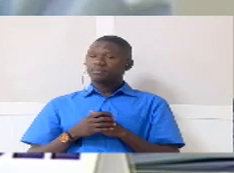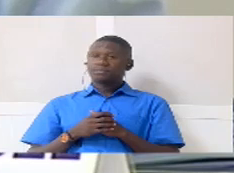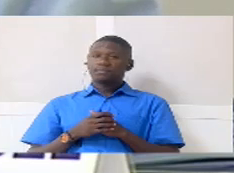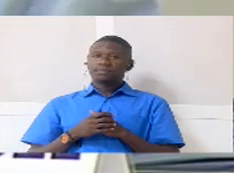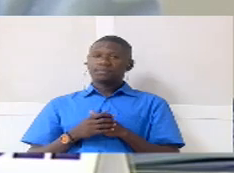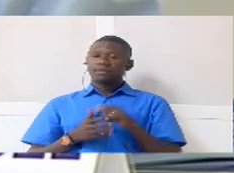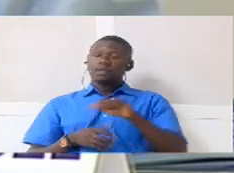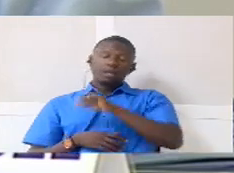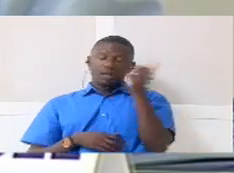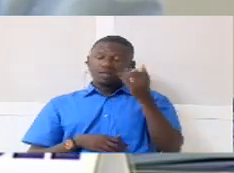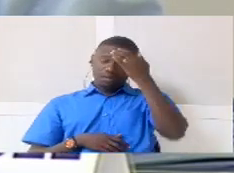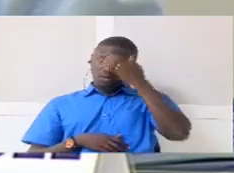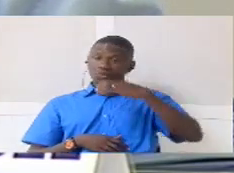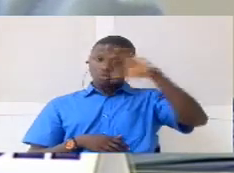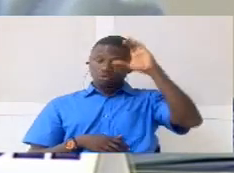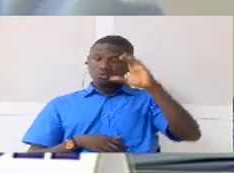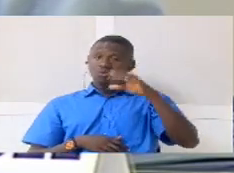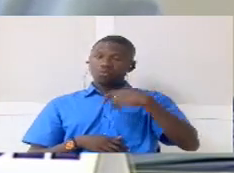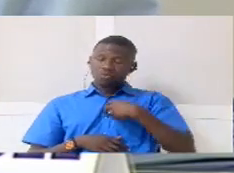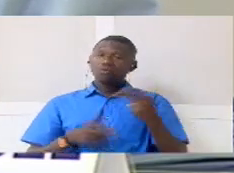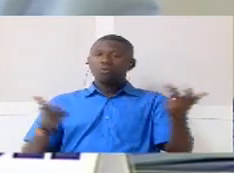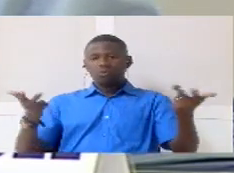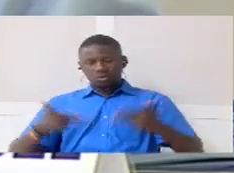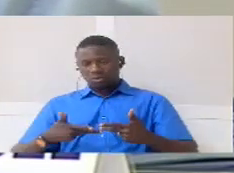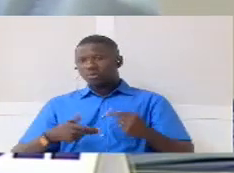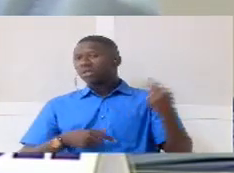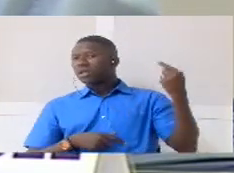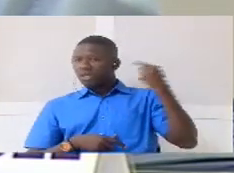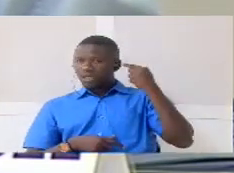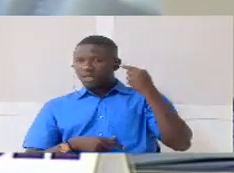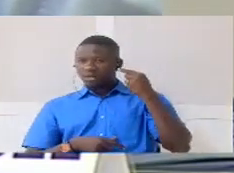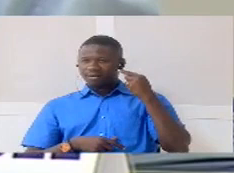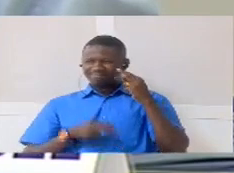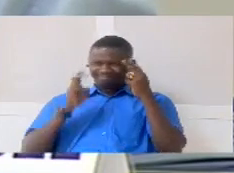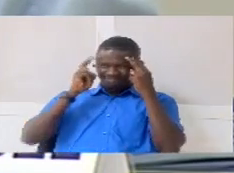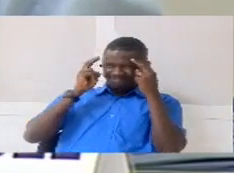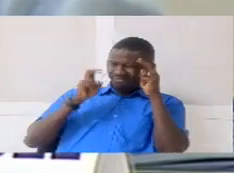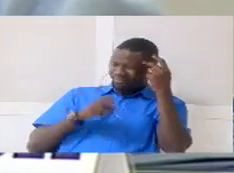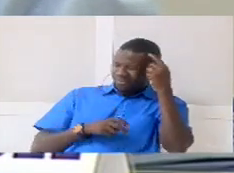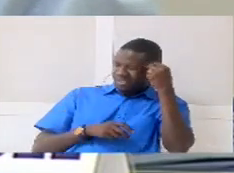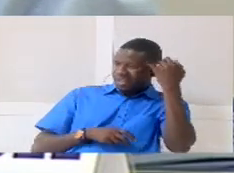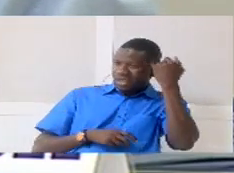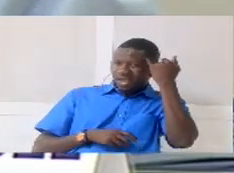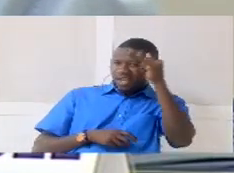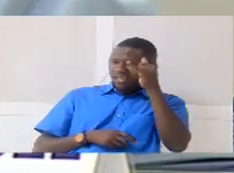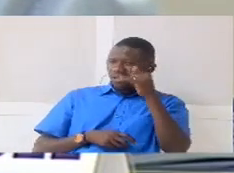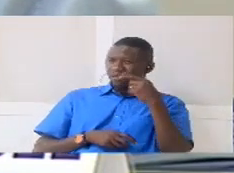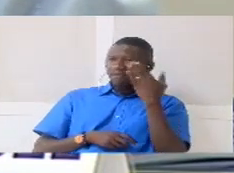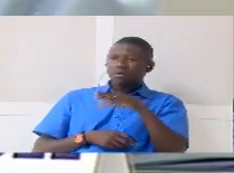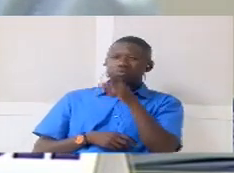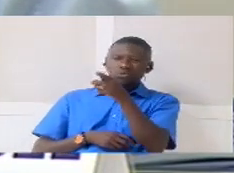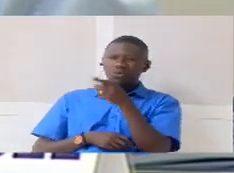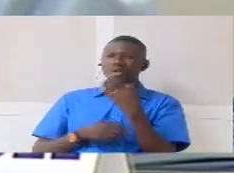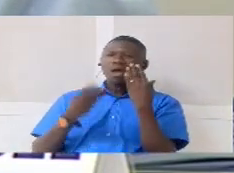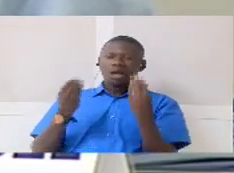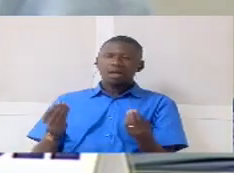And the commission would welcome to hear views from you as to how the conditions